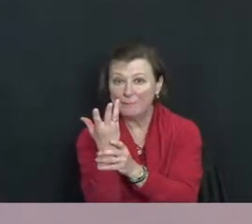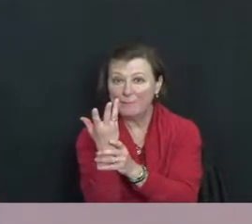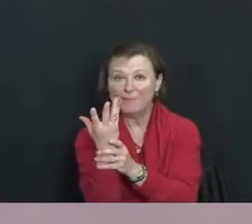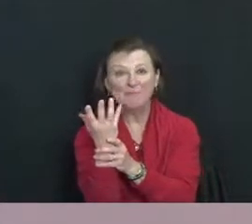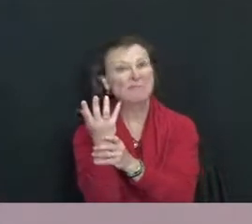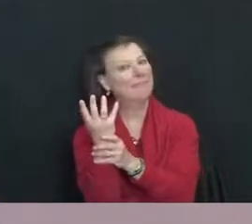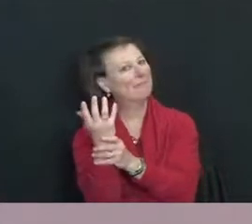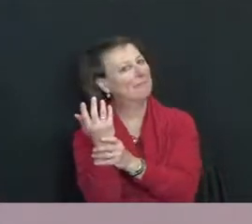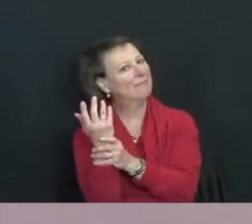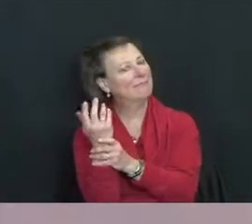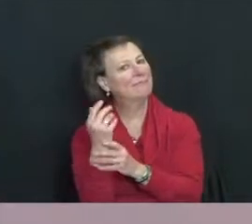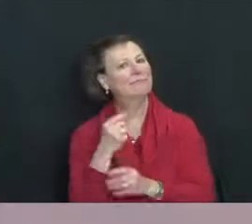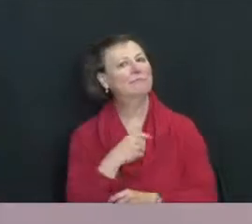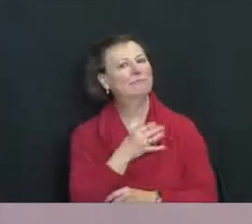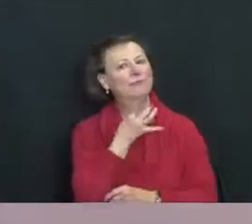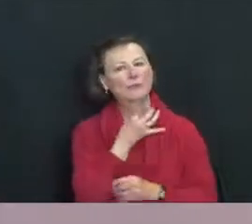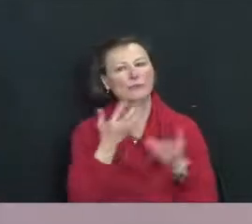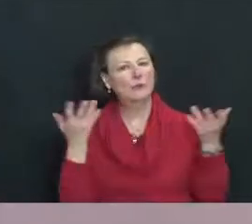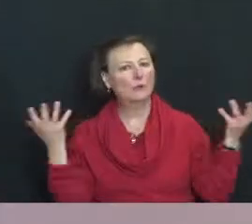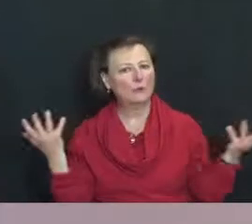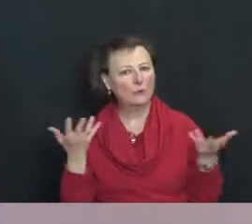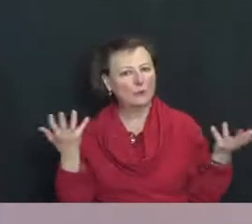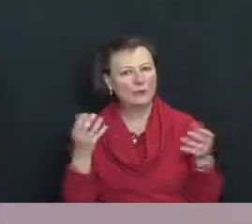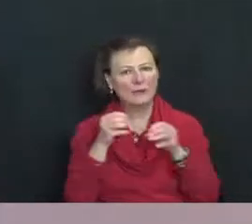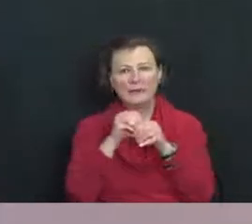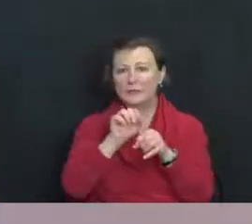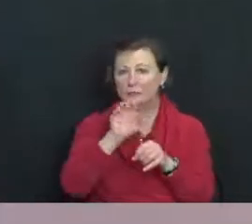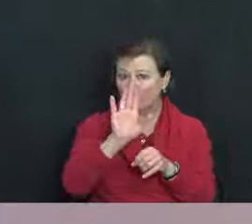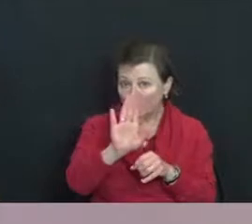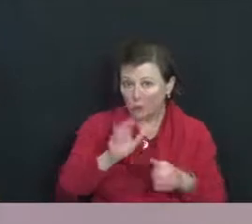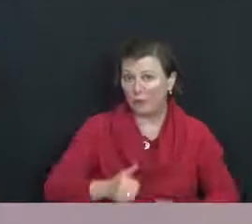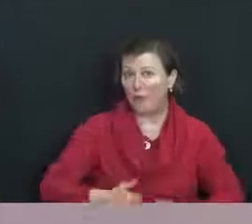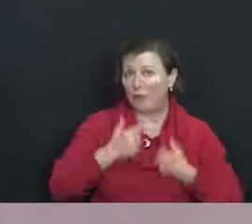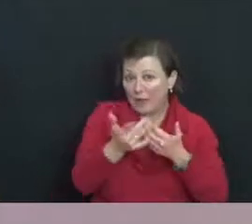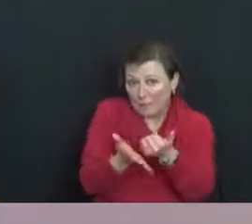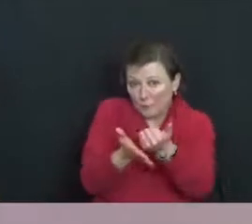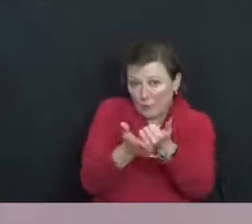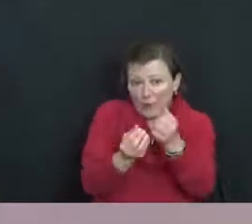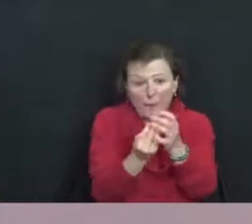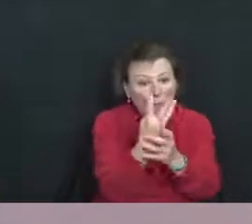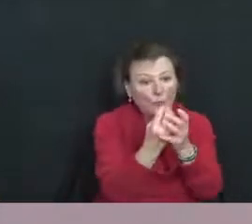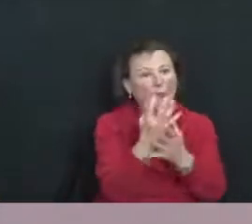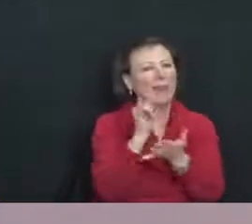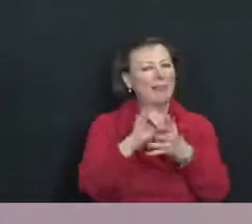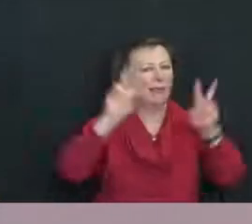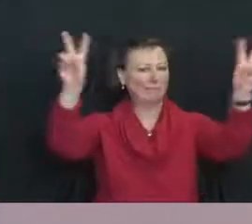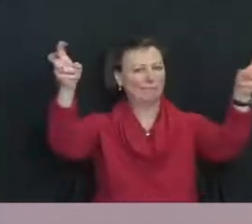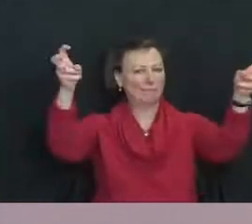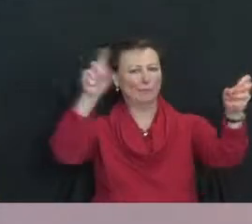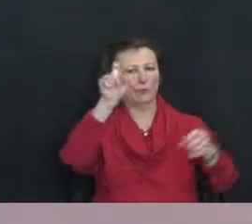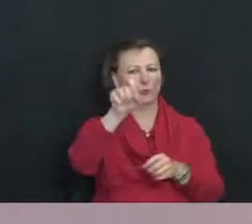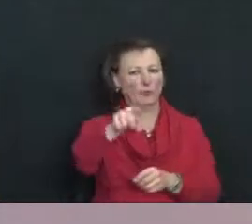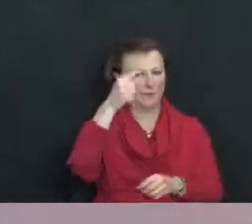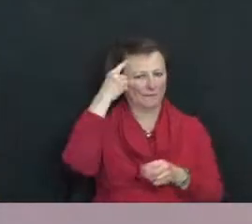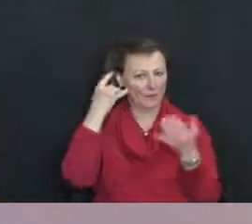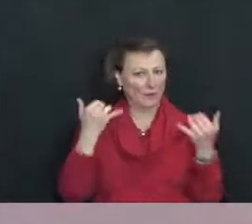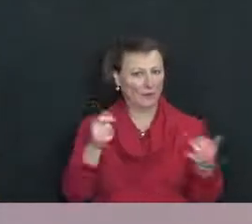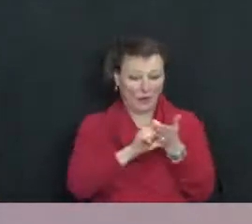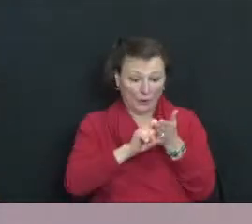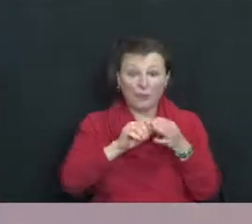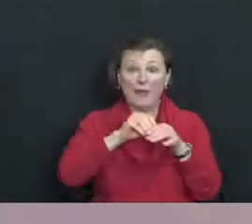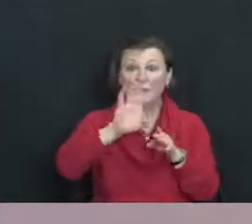What in your life are you helping to make bloom? That's the question for the day. Write it in your